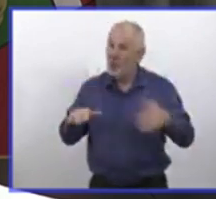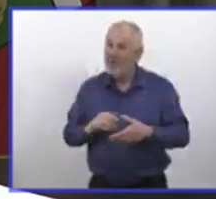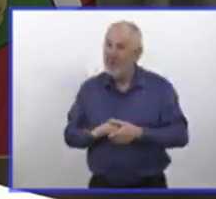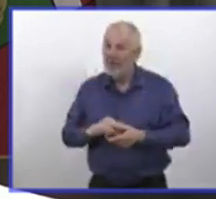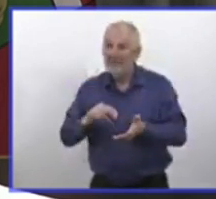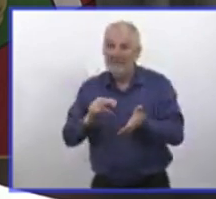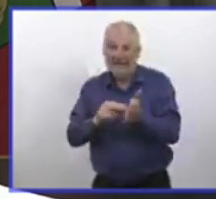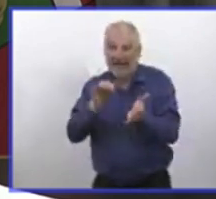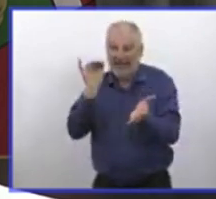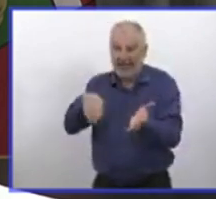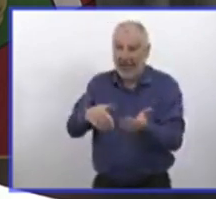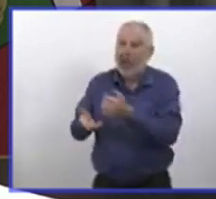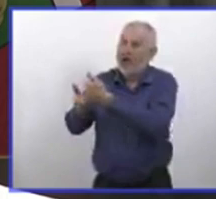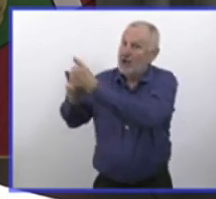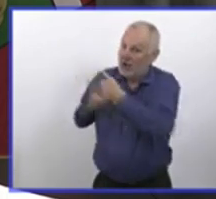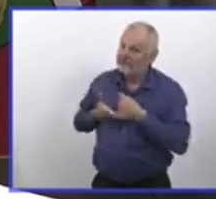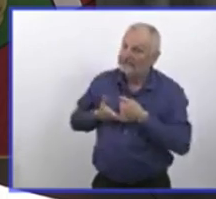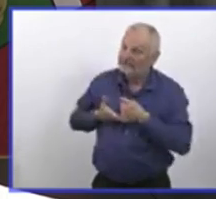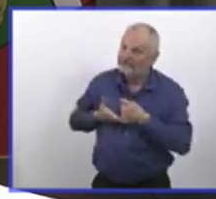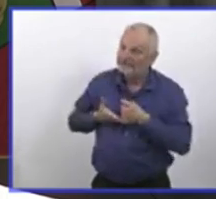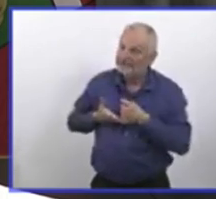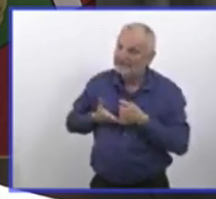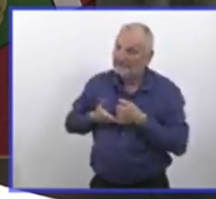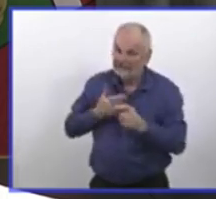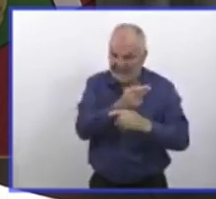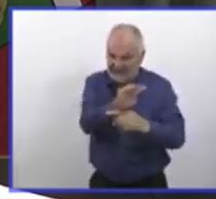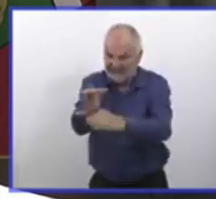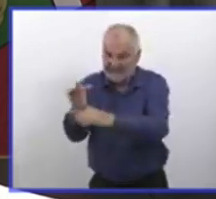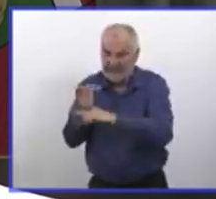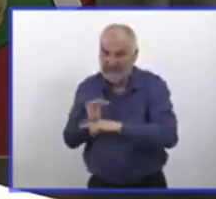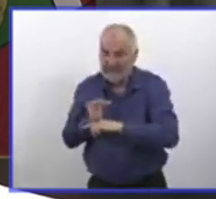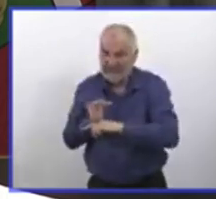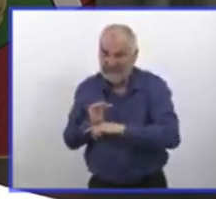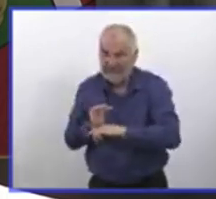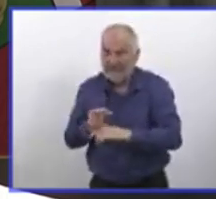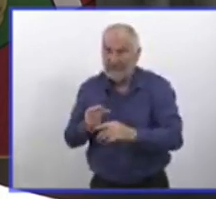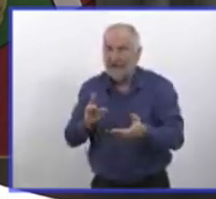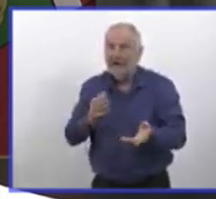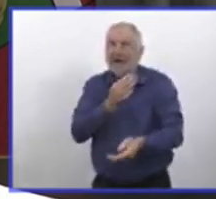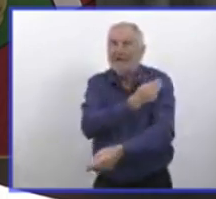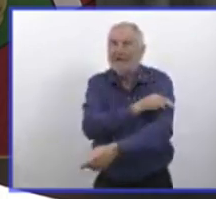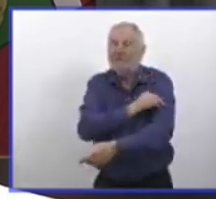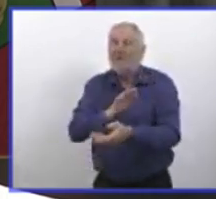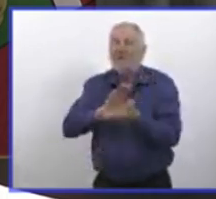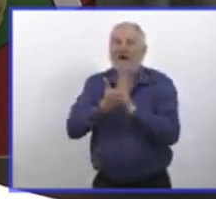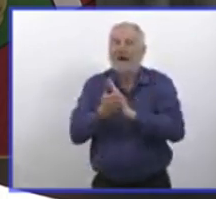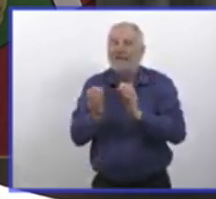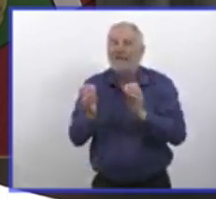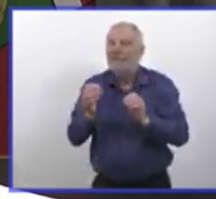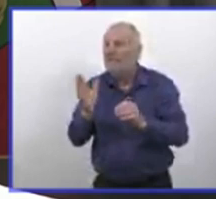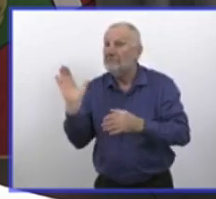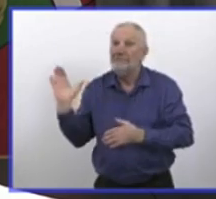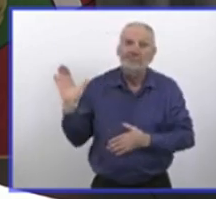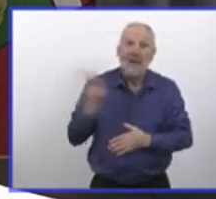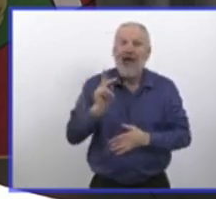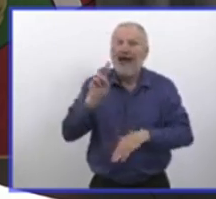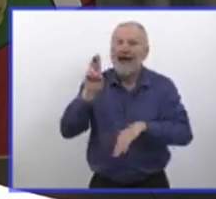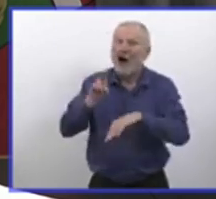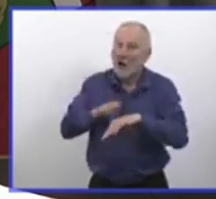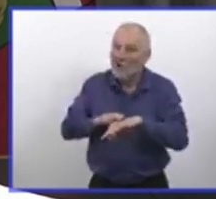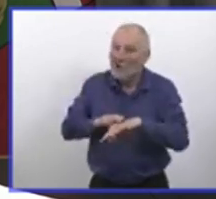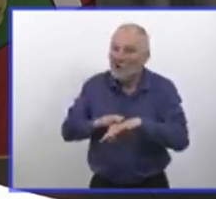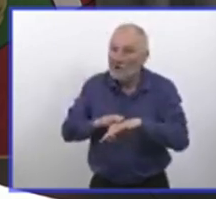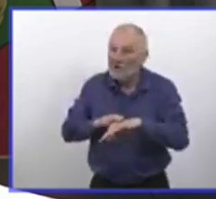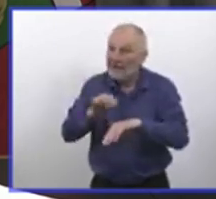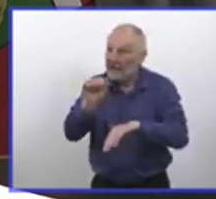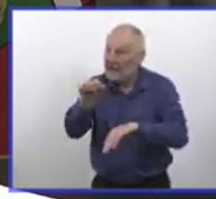getting Manitoba back to at least some version of normal. And to watch this amazing team